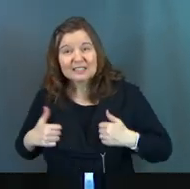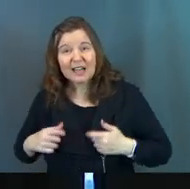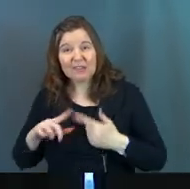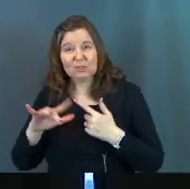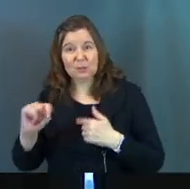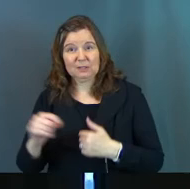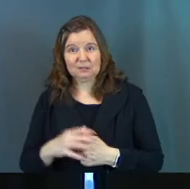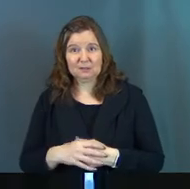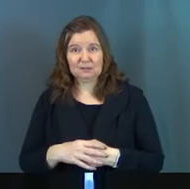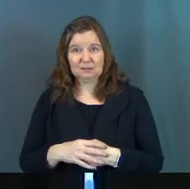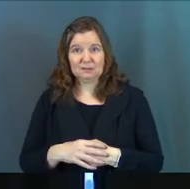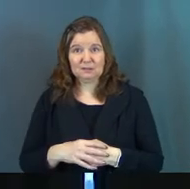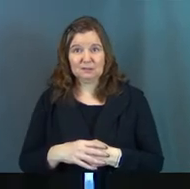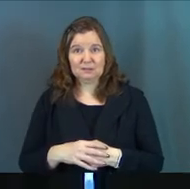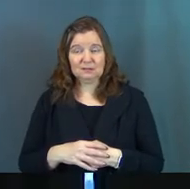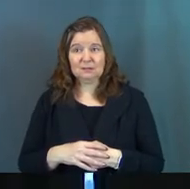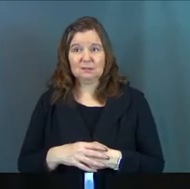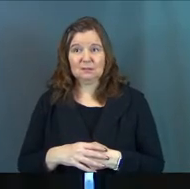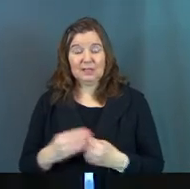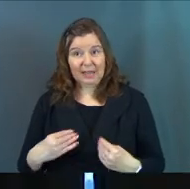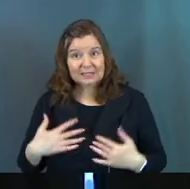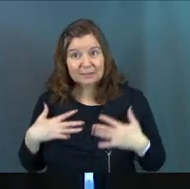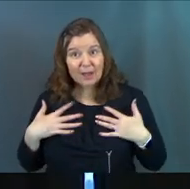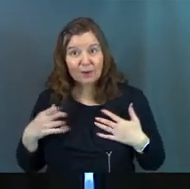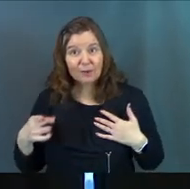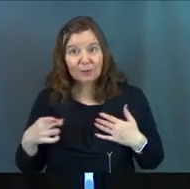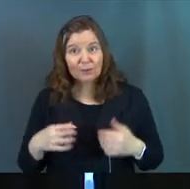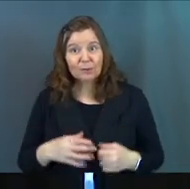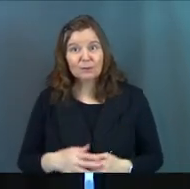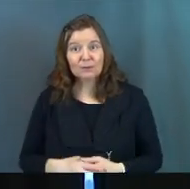life to it. Does that inspire you?